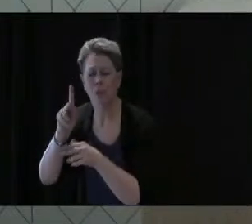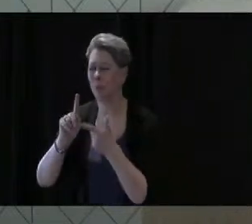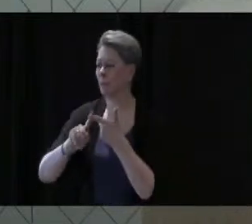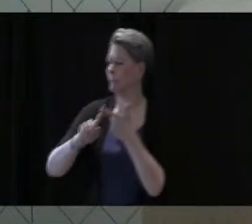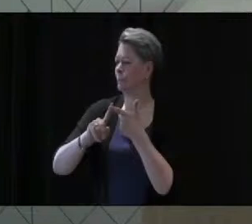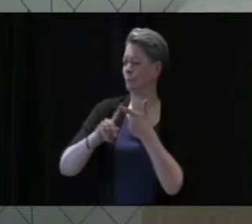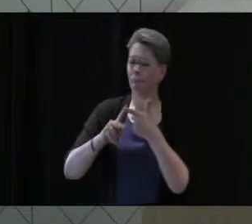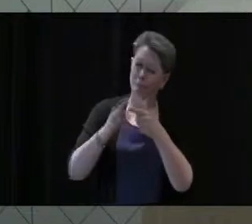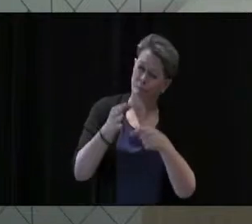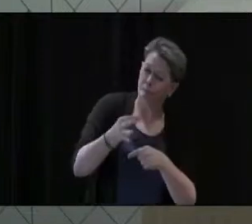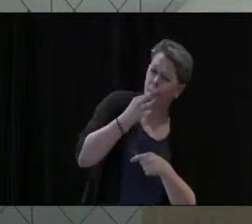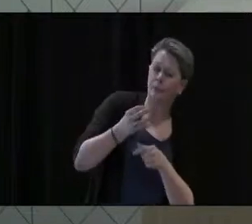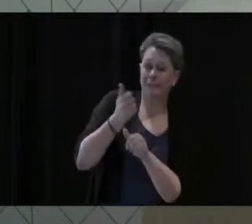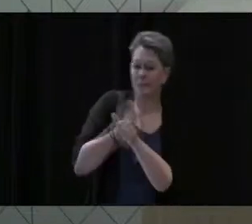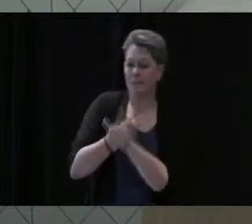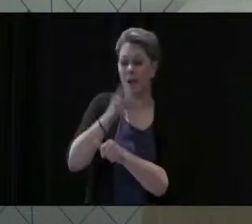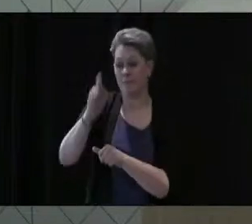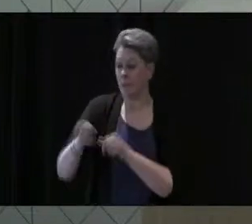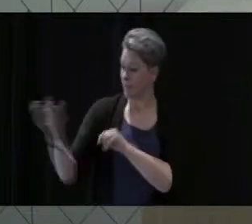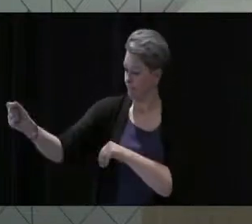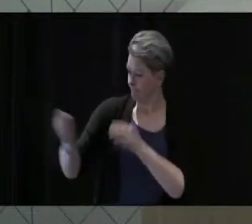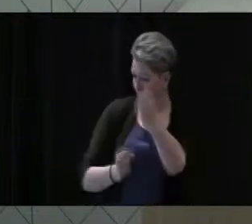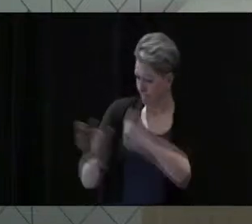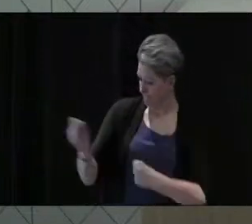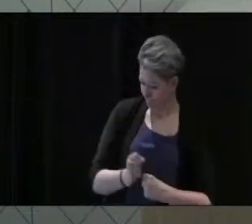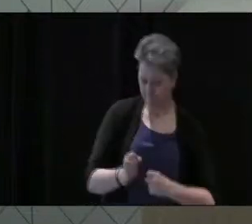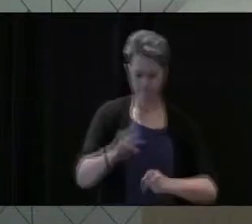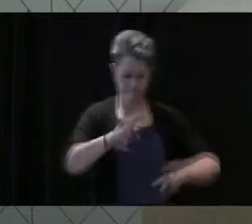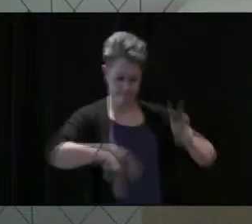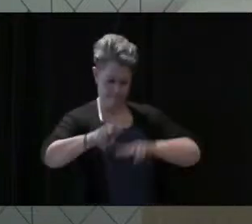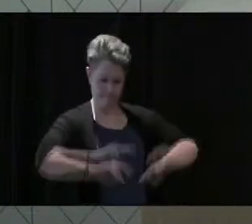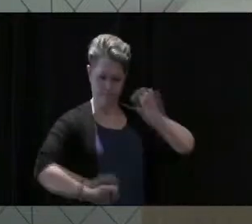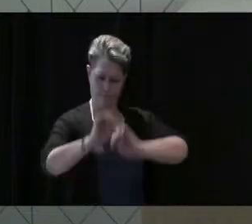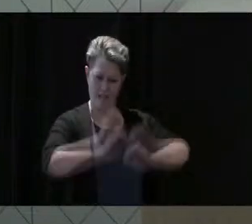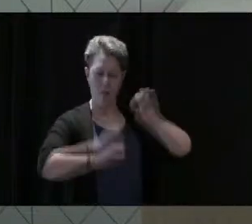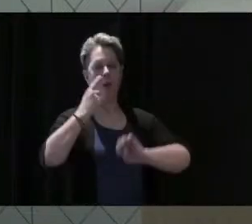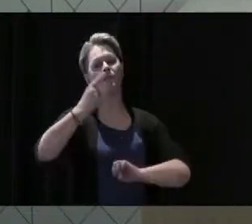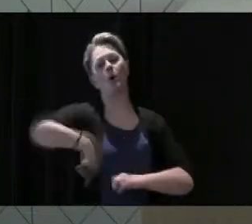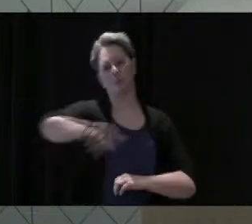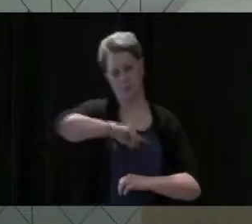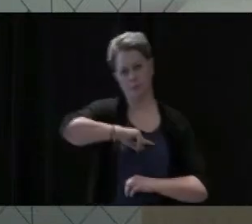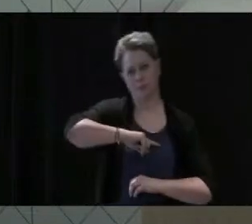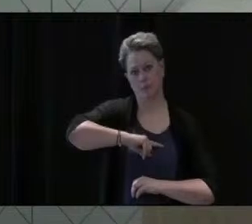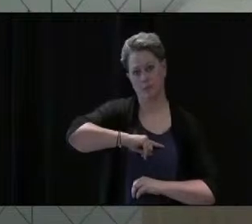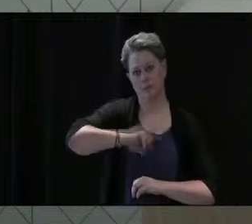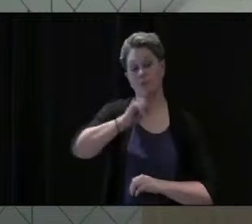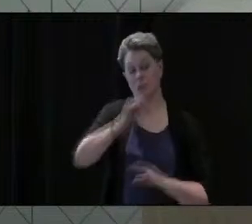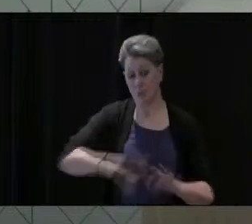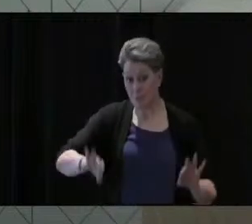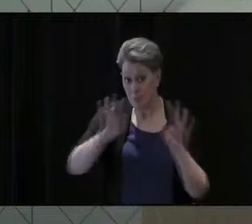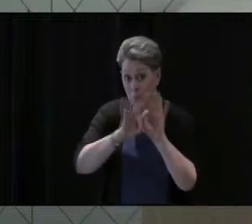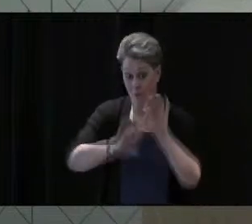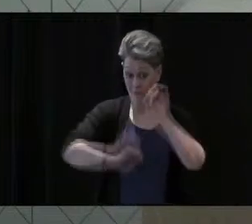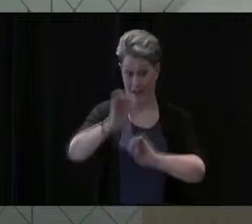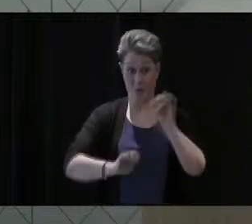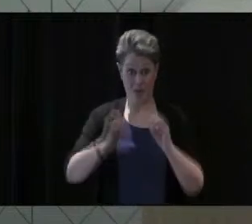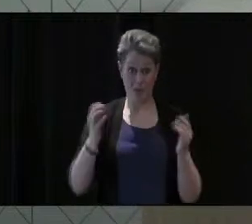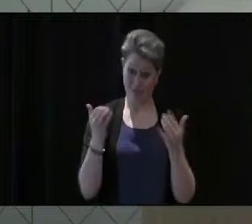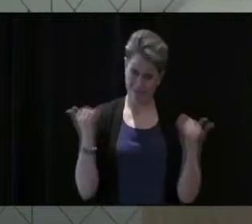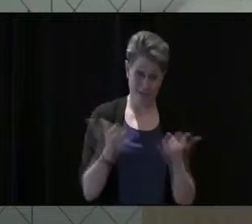those valuations for us. But this is a good time. You know, equity valuations today are very high.